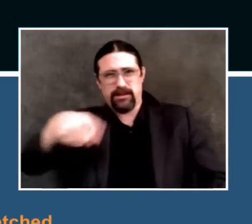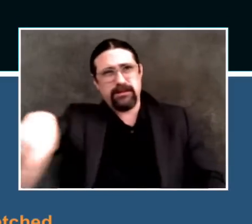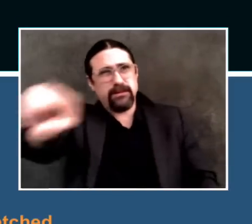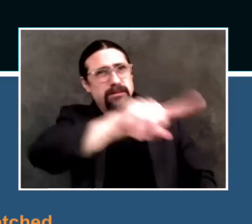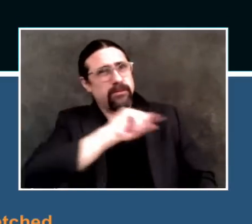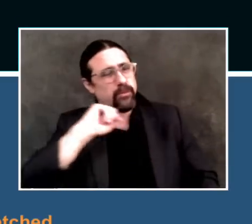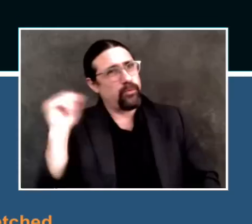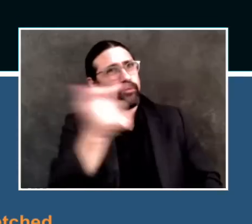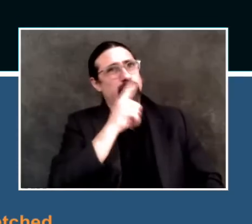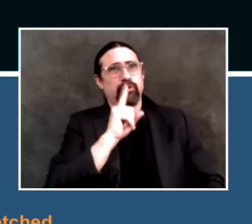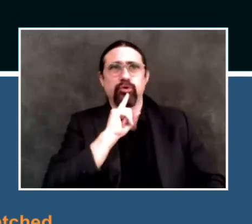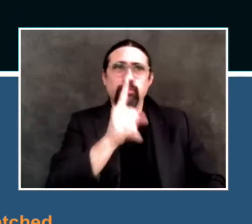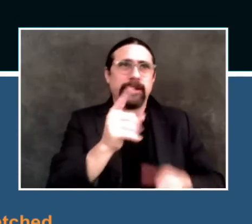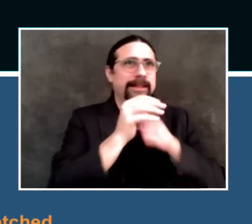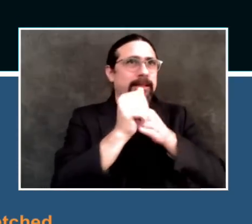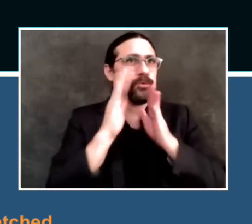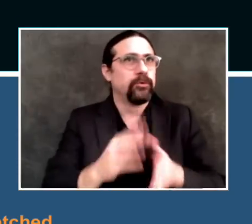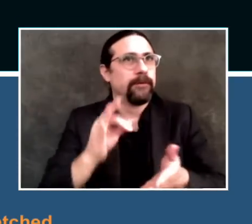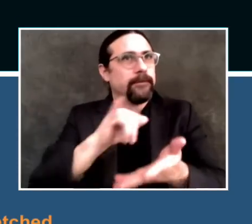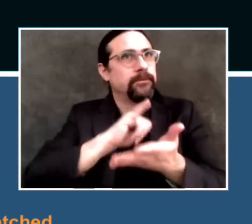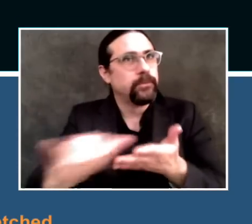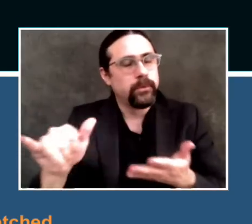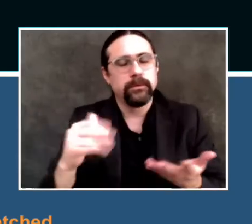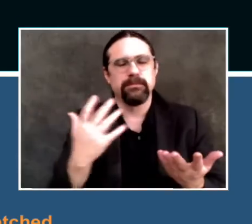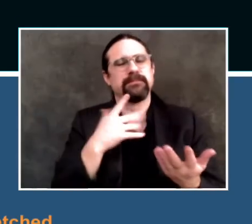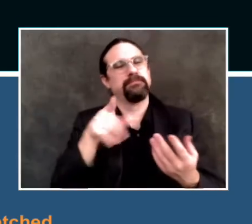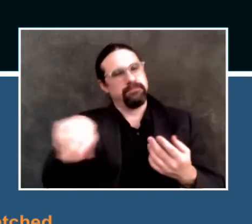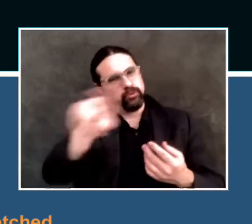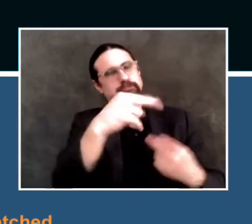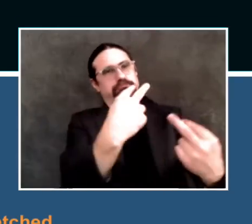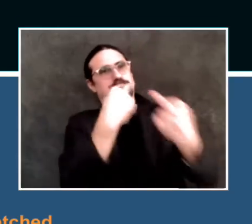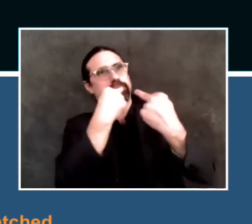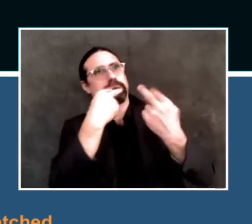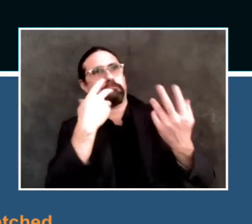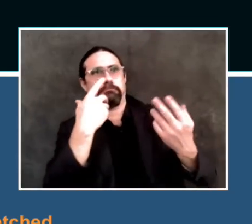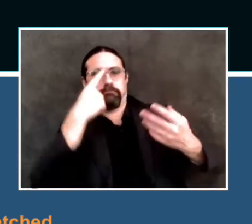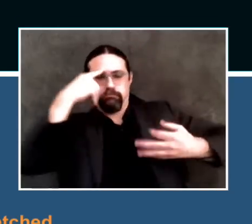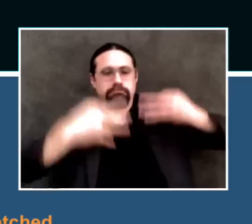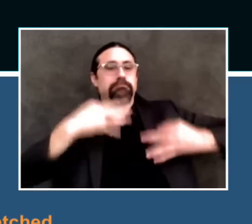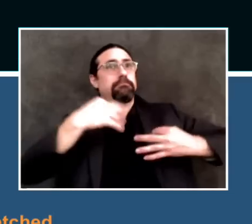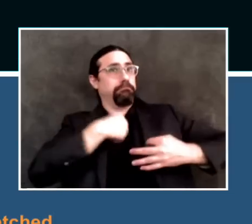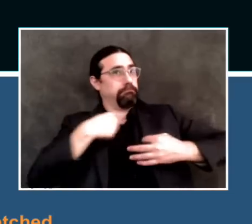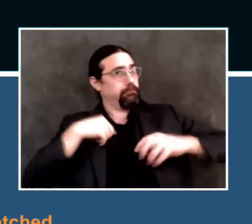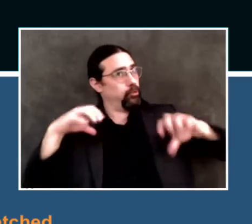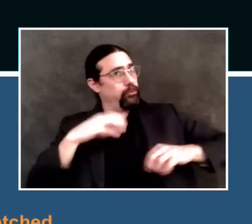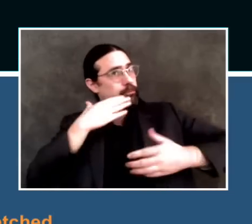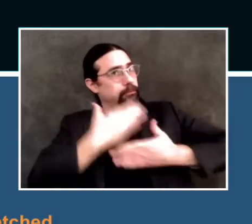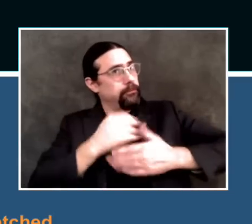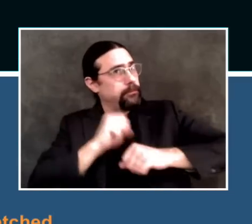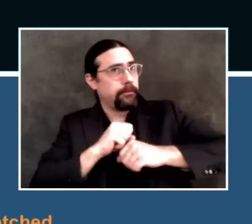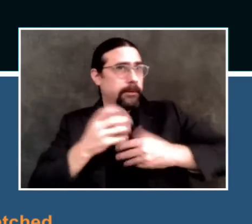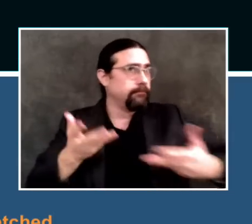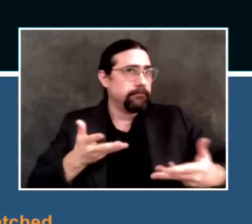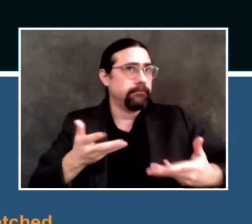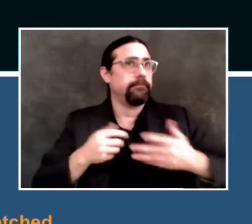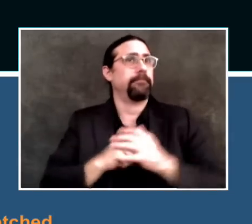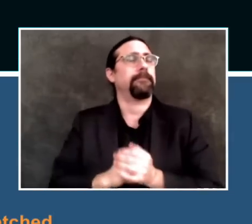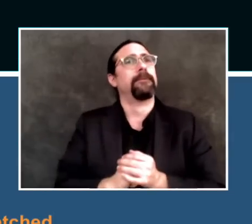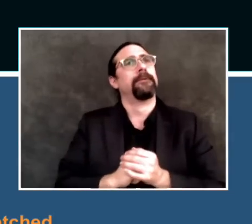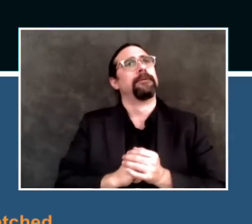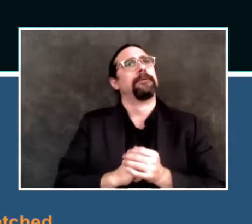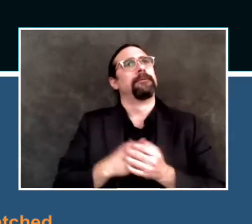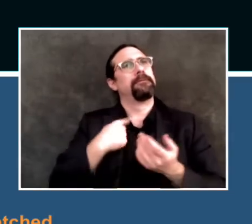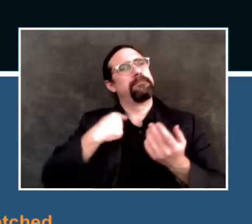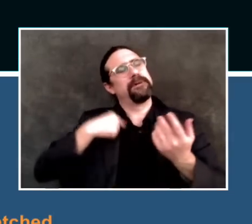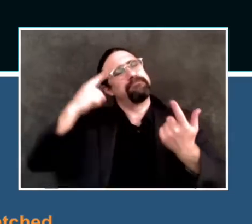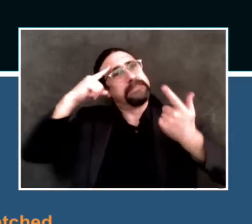not, because the numbers will be out there for everyone to see. So it's going to be participatory. It's going to be everyone in it together. We do it right,